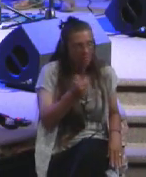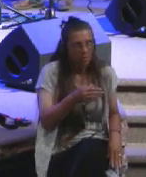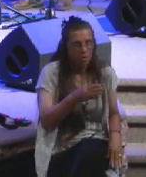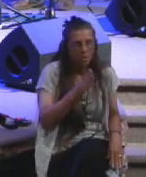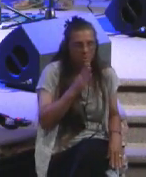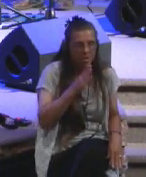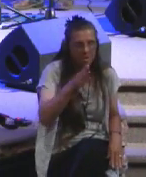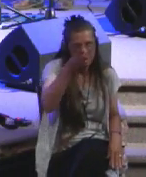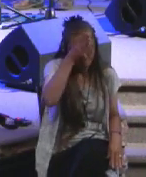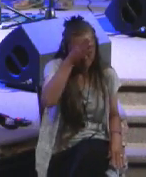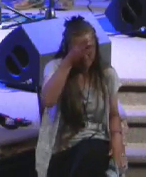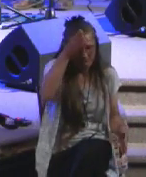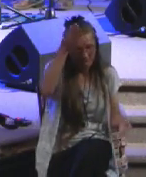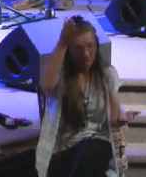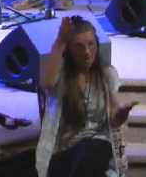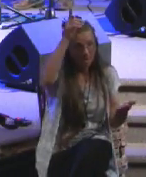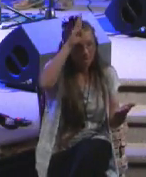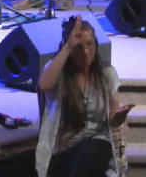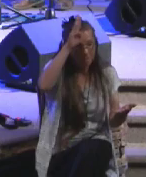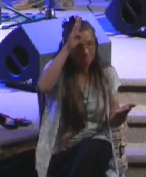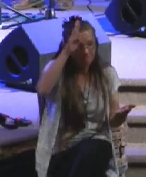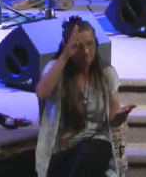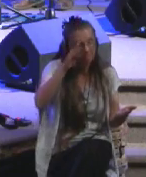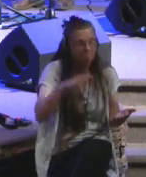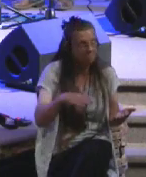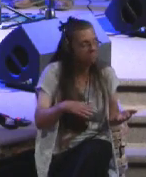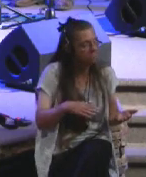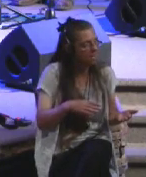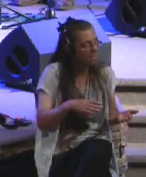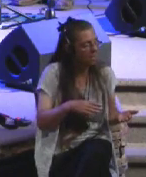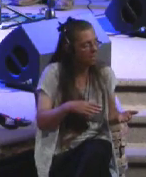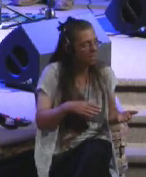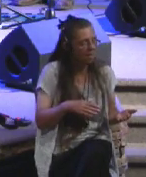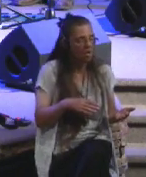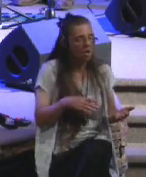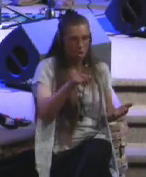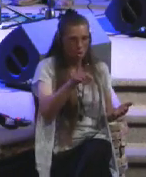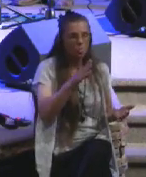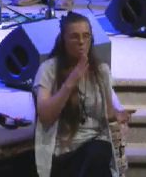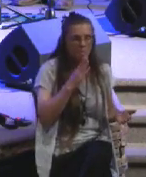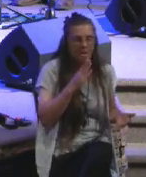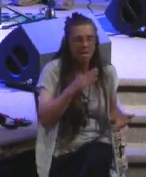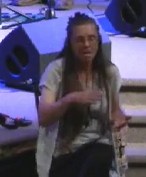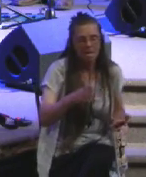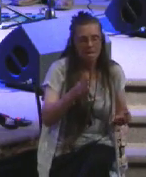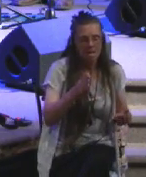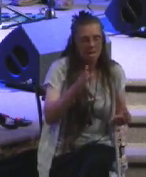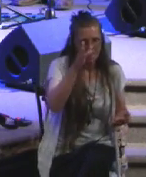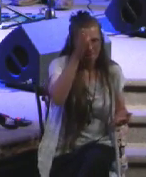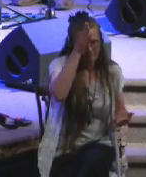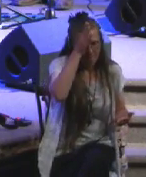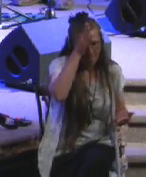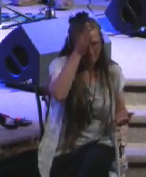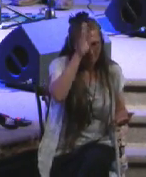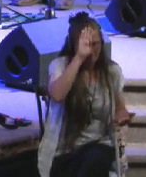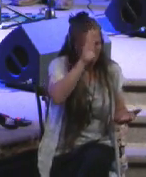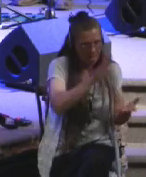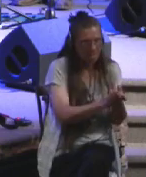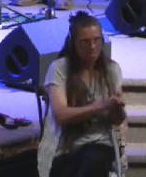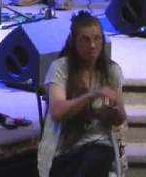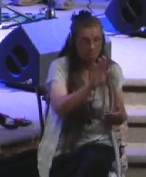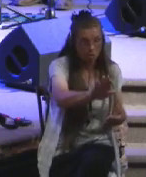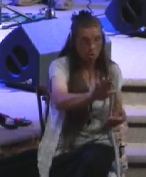be. You'll be, woman, the wife that your husband's needing. You'll be the parent that